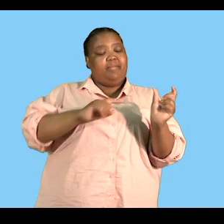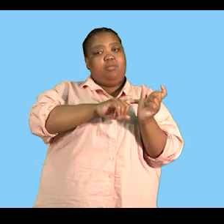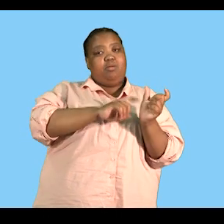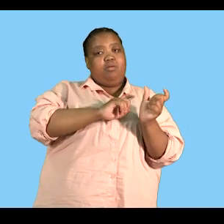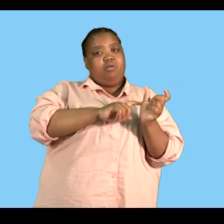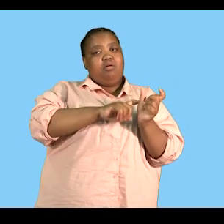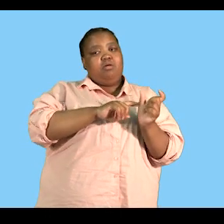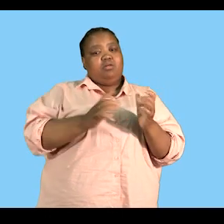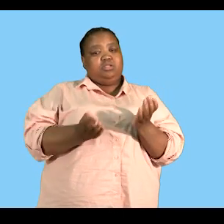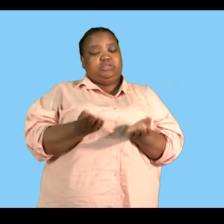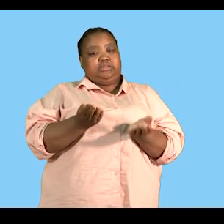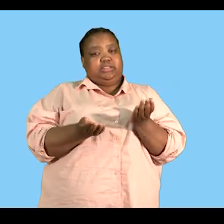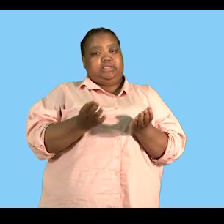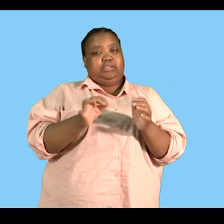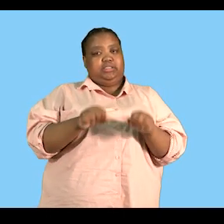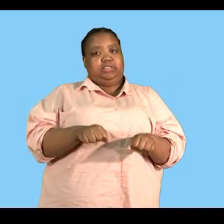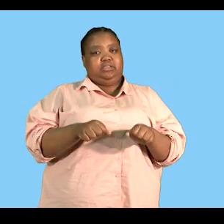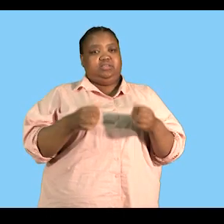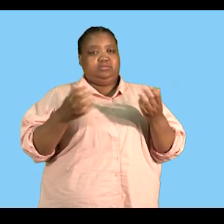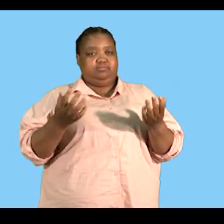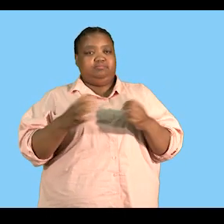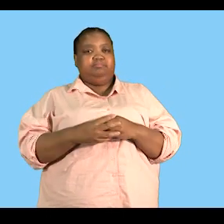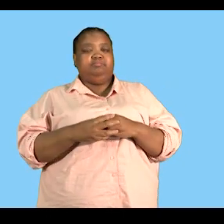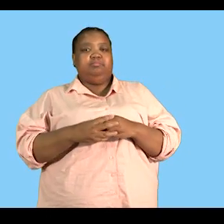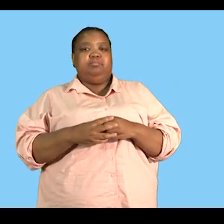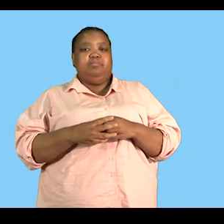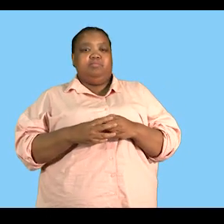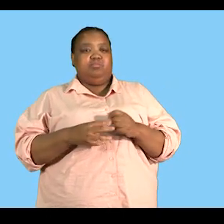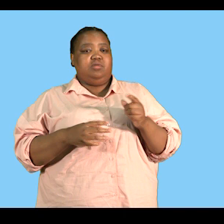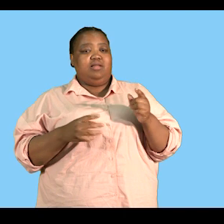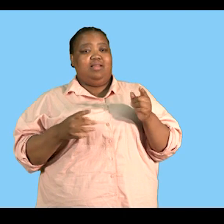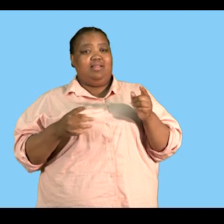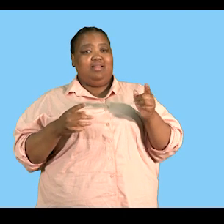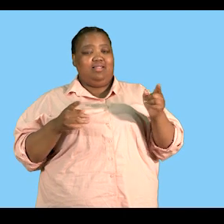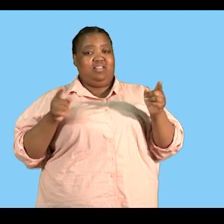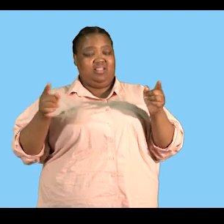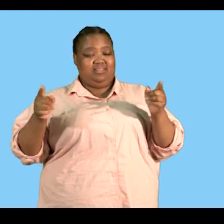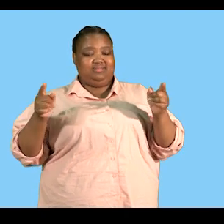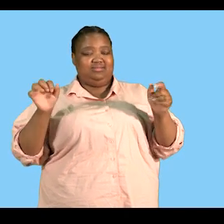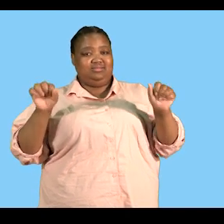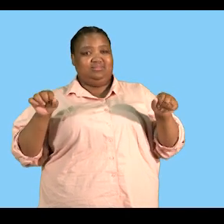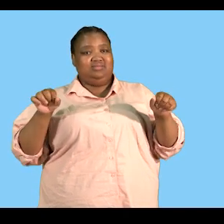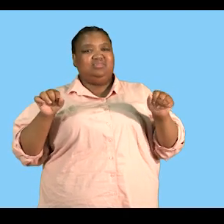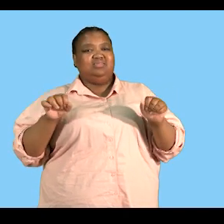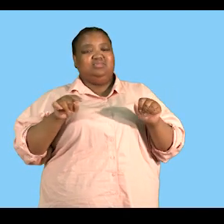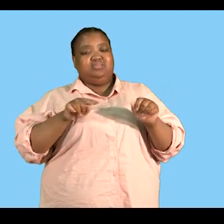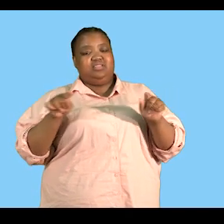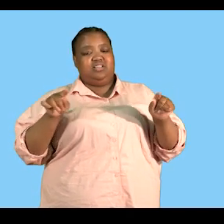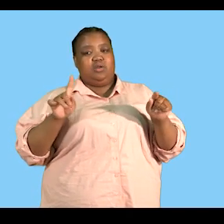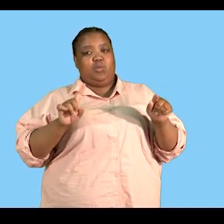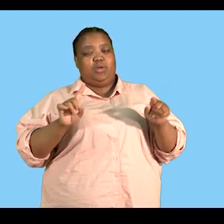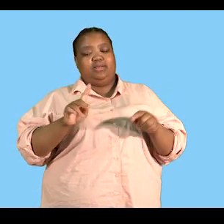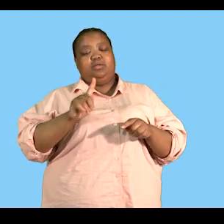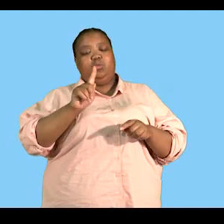which says on the page, the distance between the two lines there is the same as